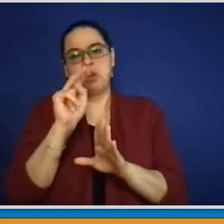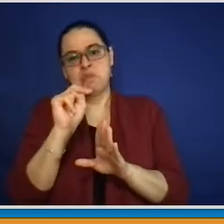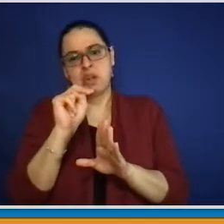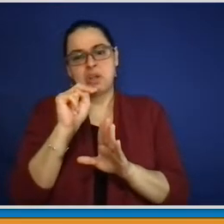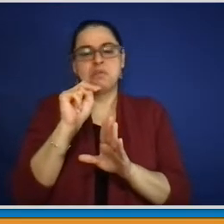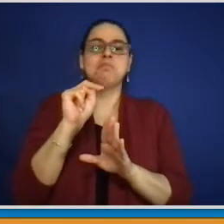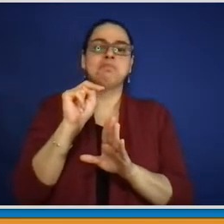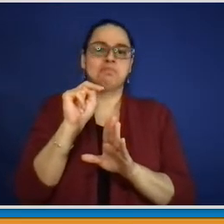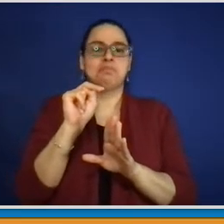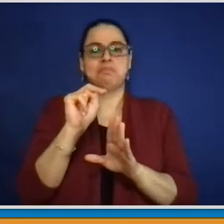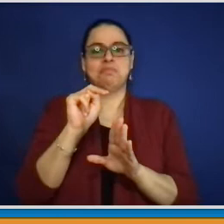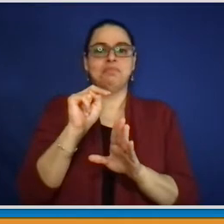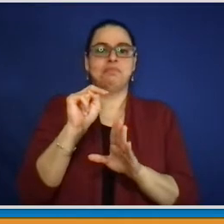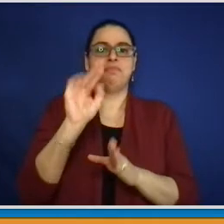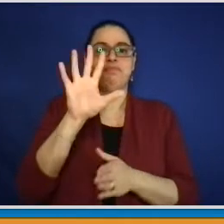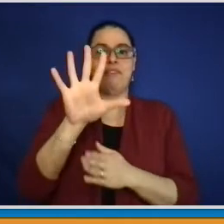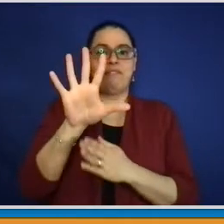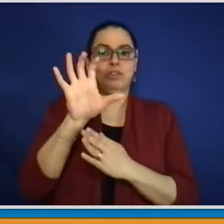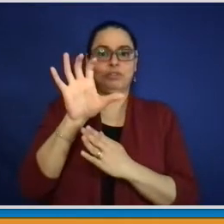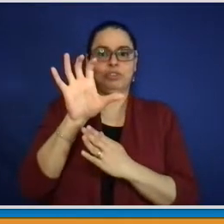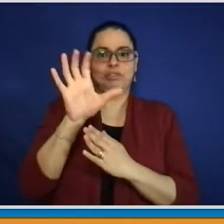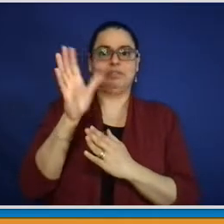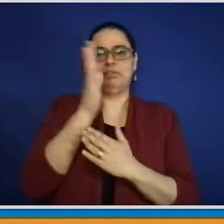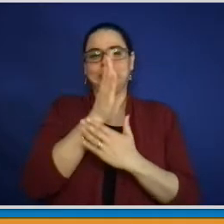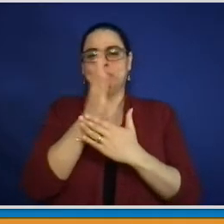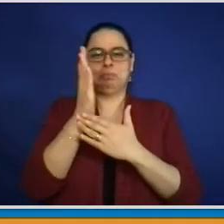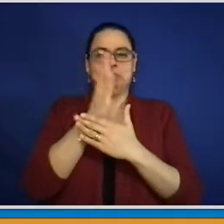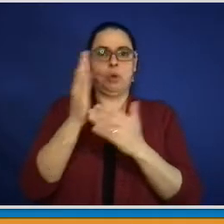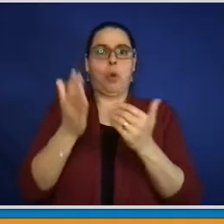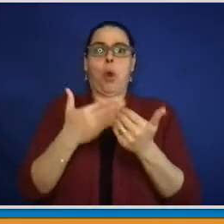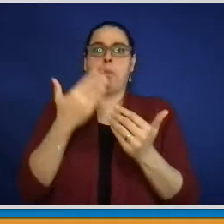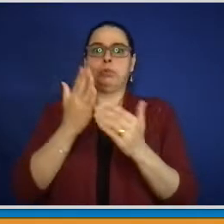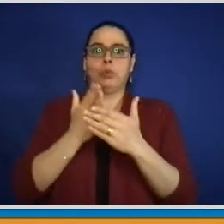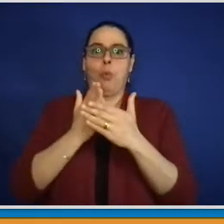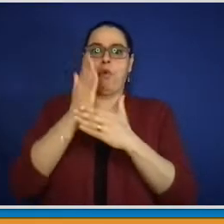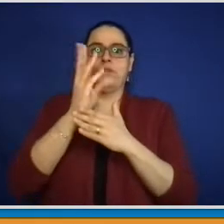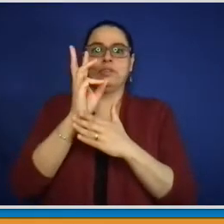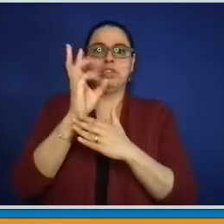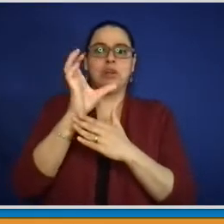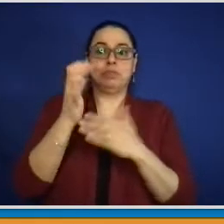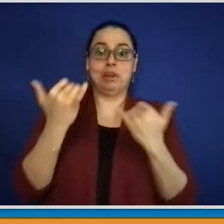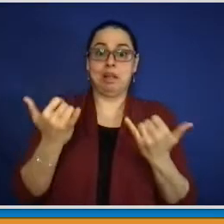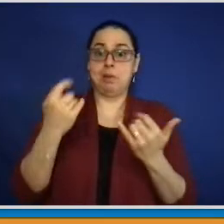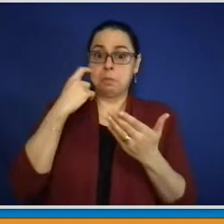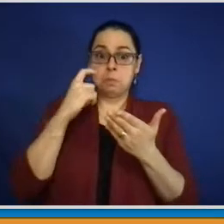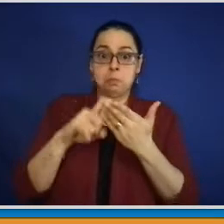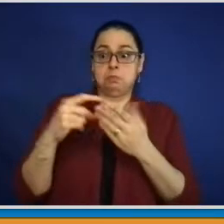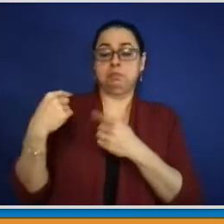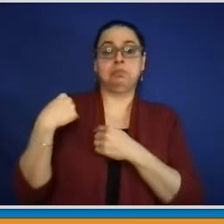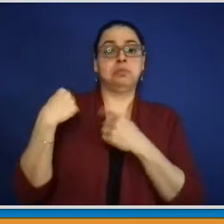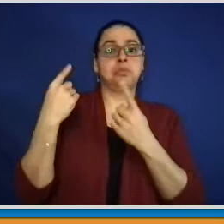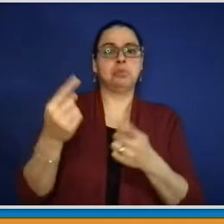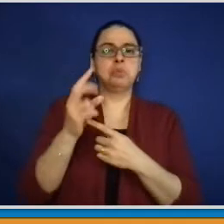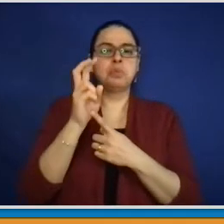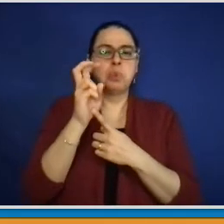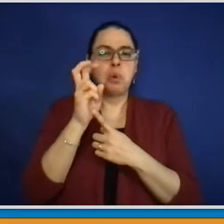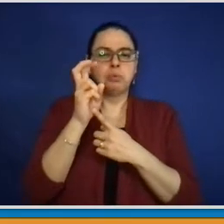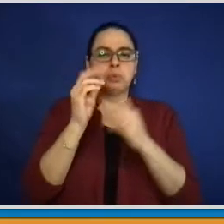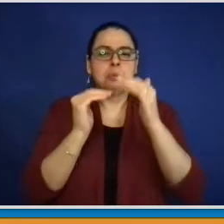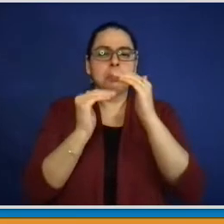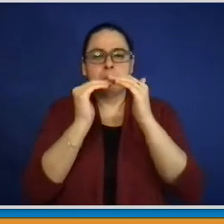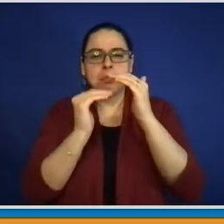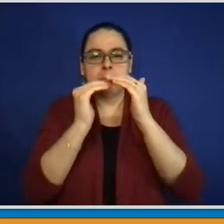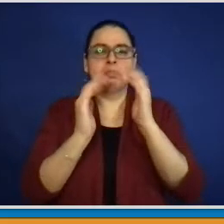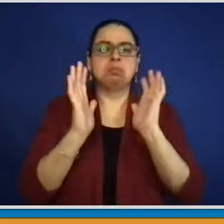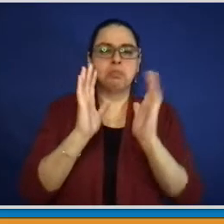diminishment. But the week-to-week comparisons have not been that dramatic over the last few weeks. The week prior, we were at 253, which was